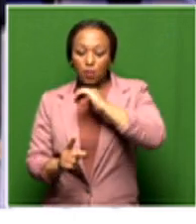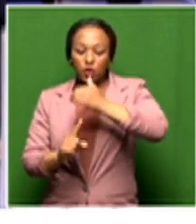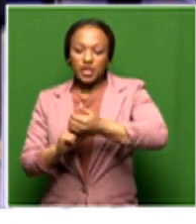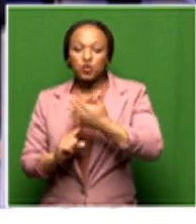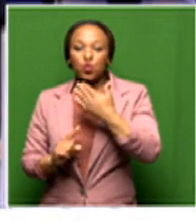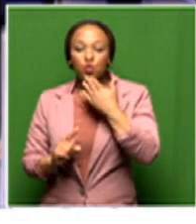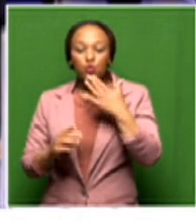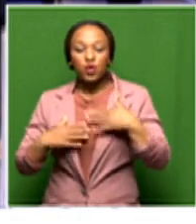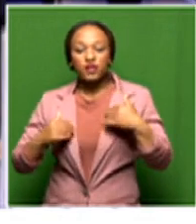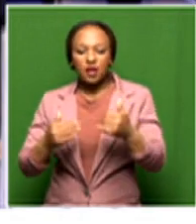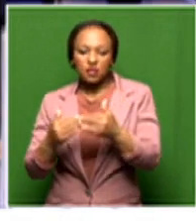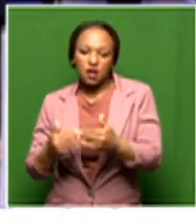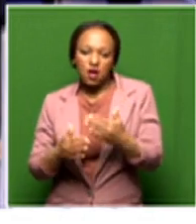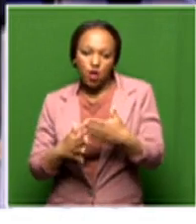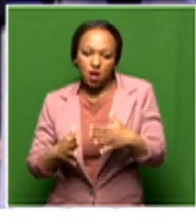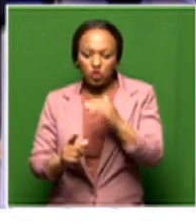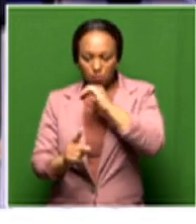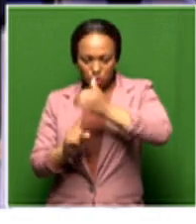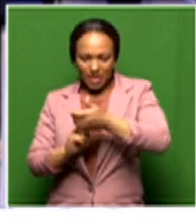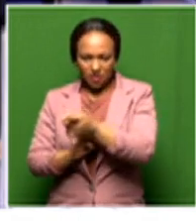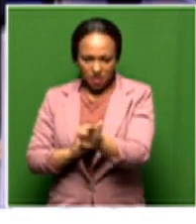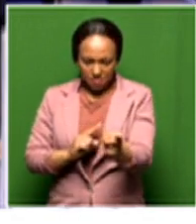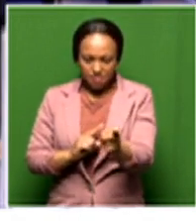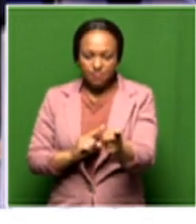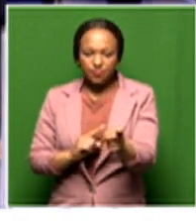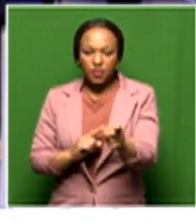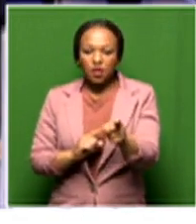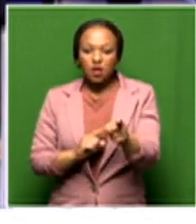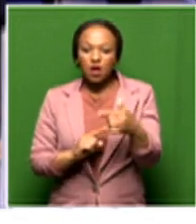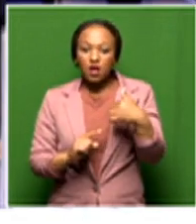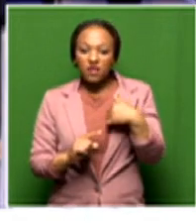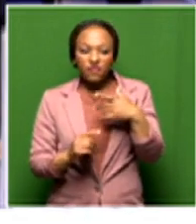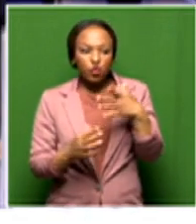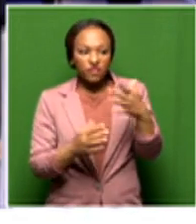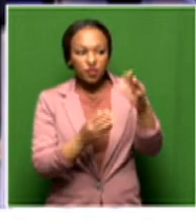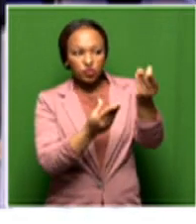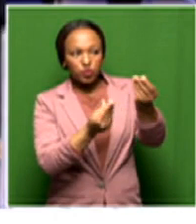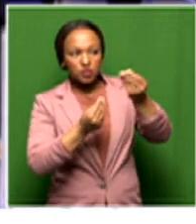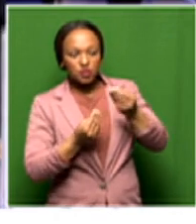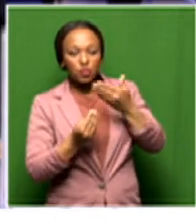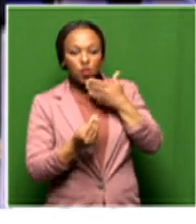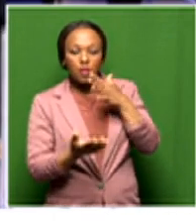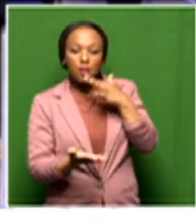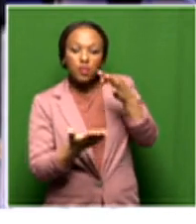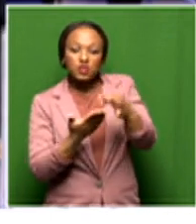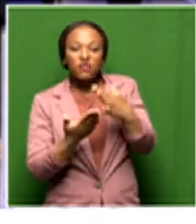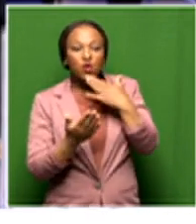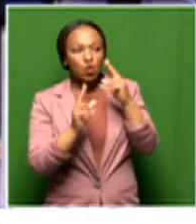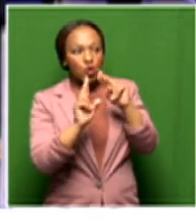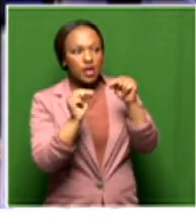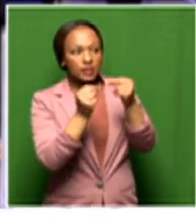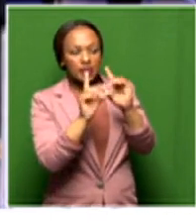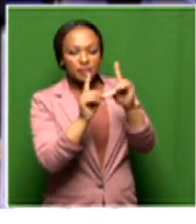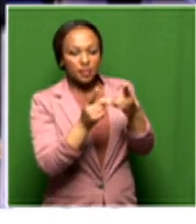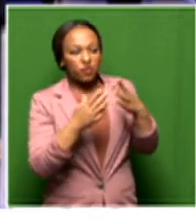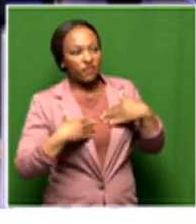frontline healthcare workers. And therefore, in receiving a proposal from the National Department of Health with respect to